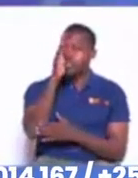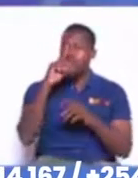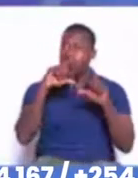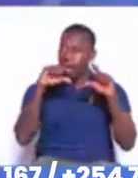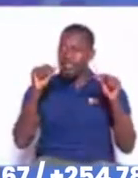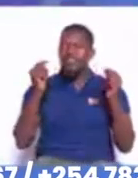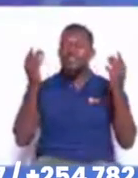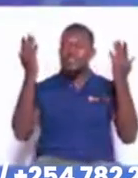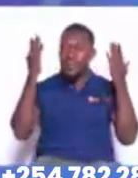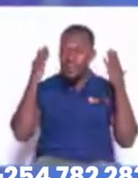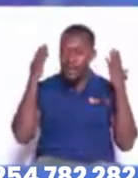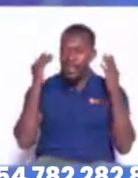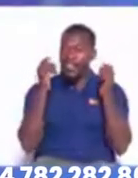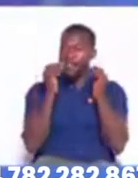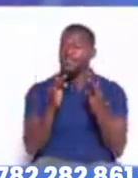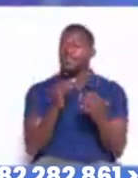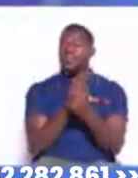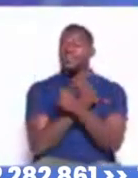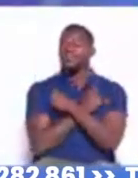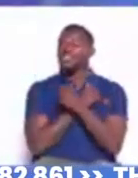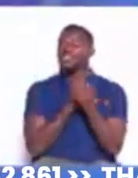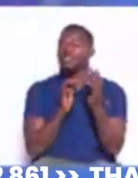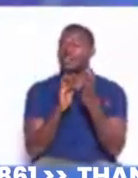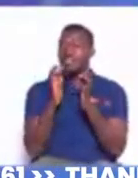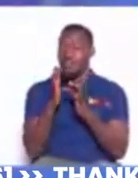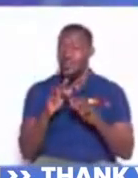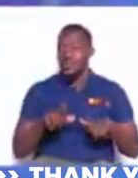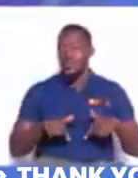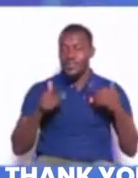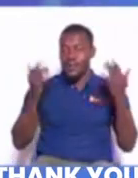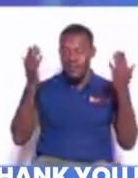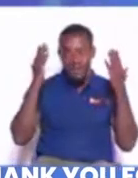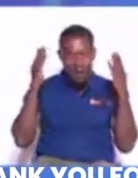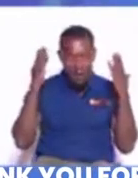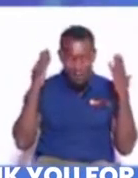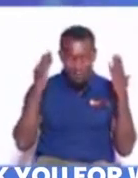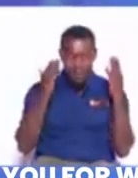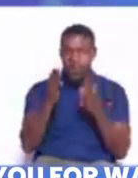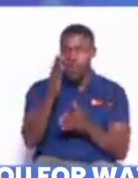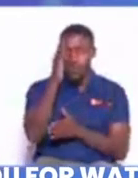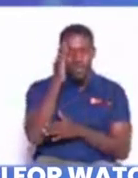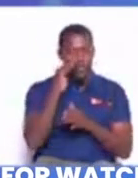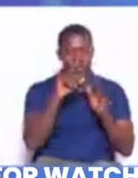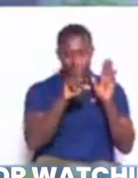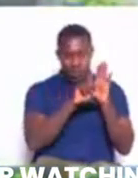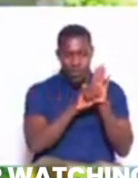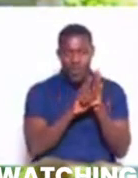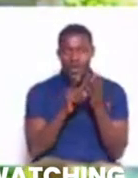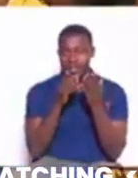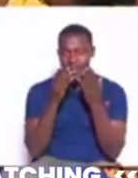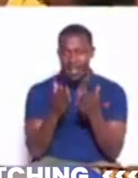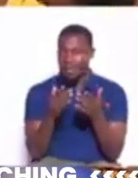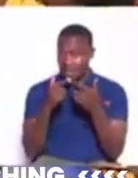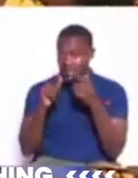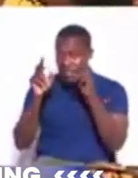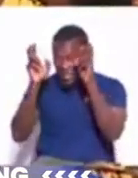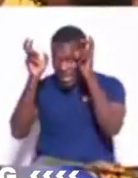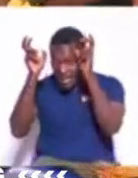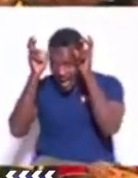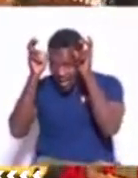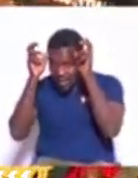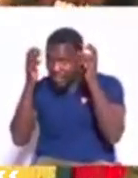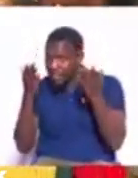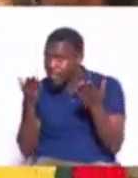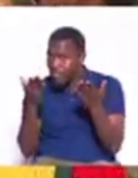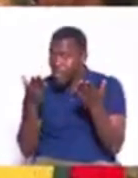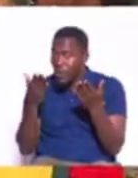his people is forever. Satan lost heaven because of disobedience. Adam and